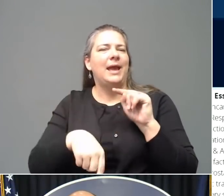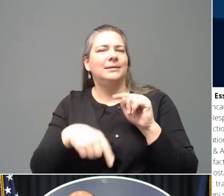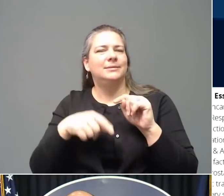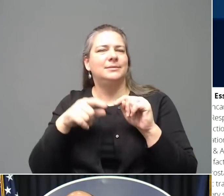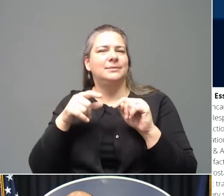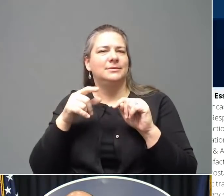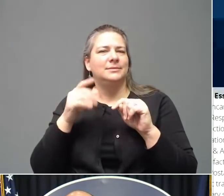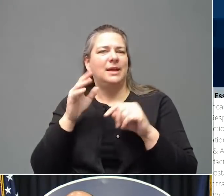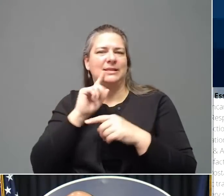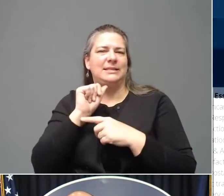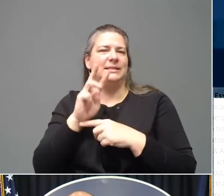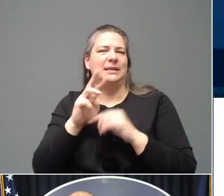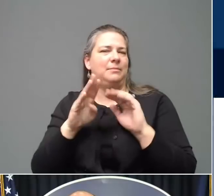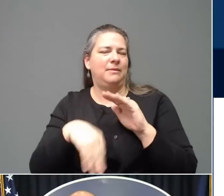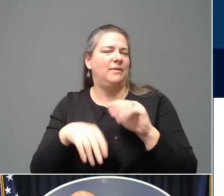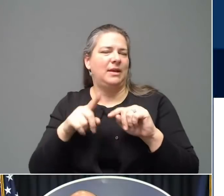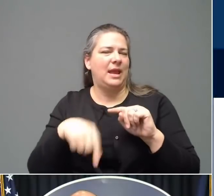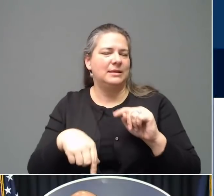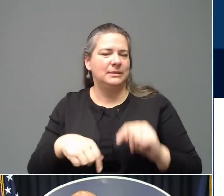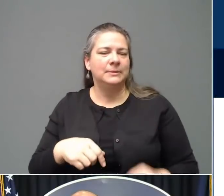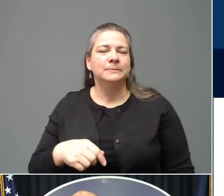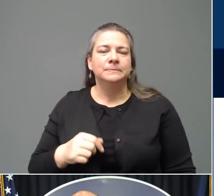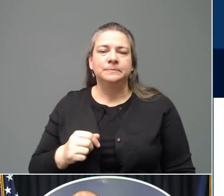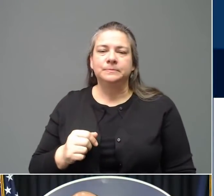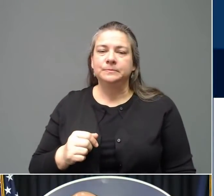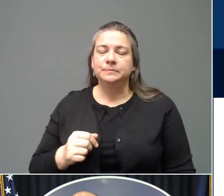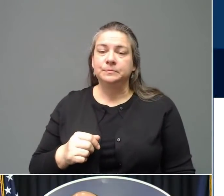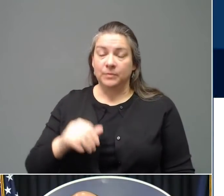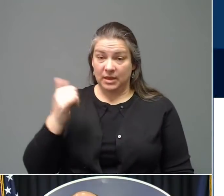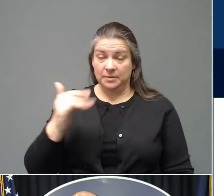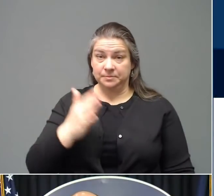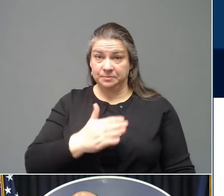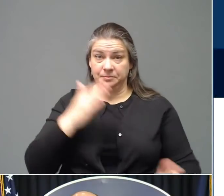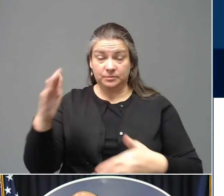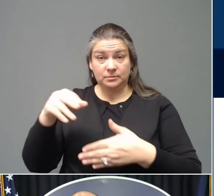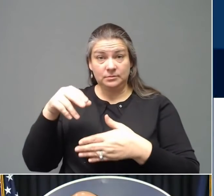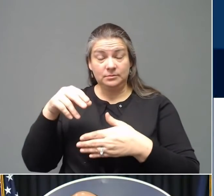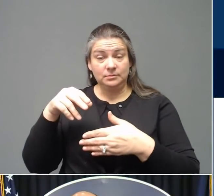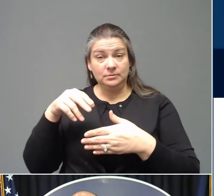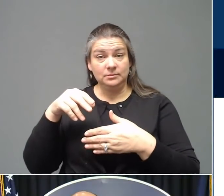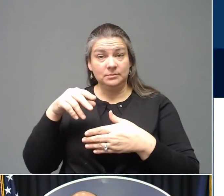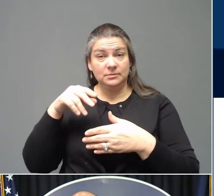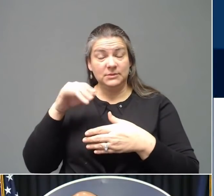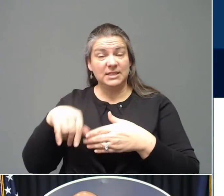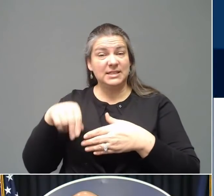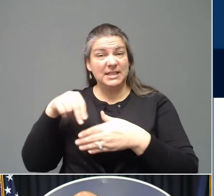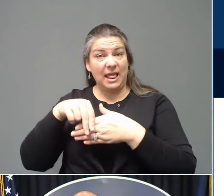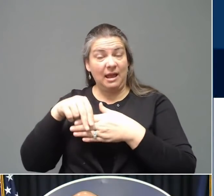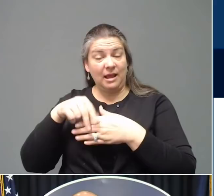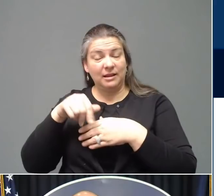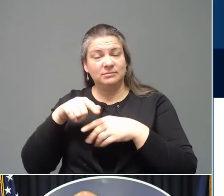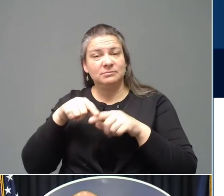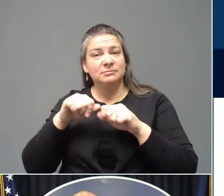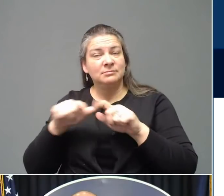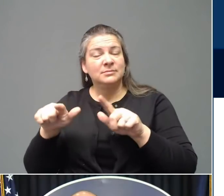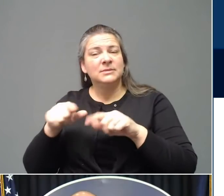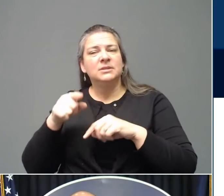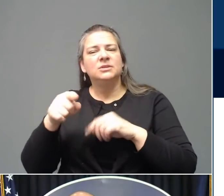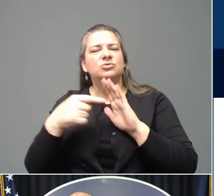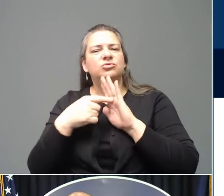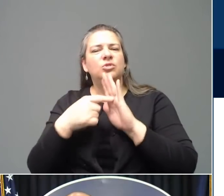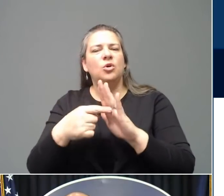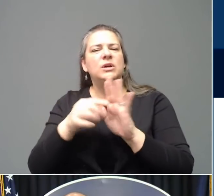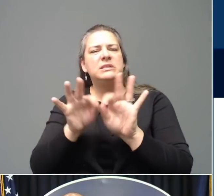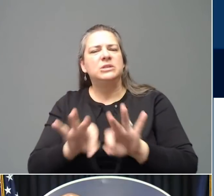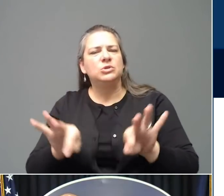The slide that describes all of the folks that the CDC has defined as essential workers is on the left side